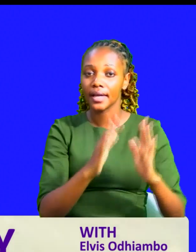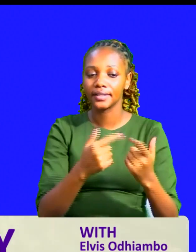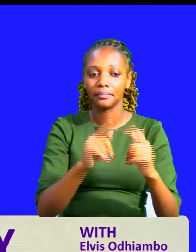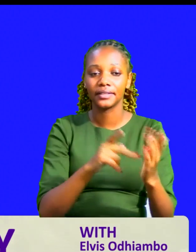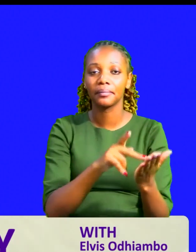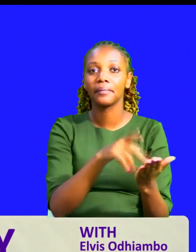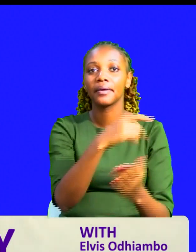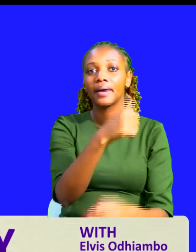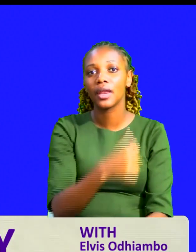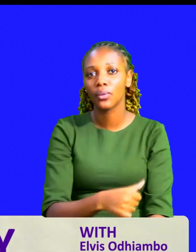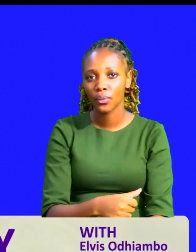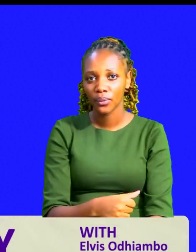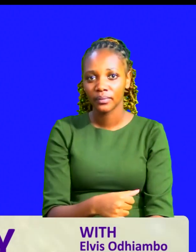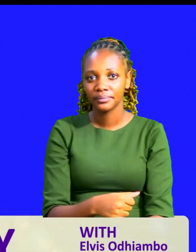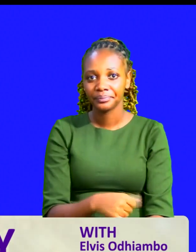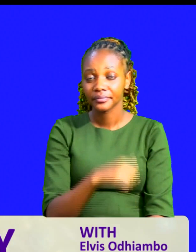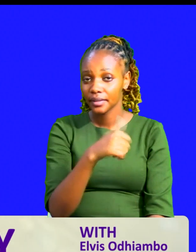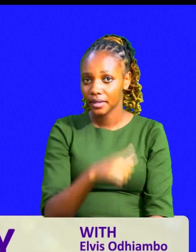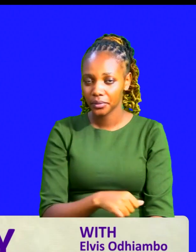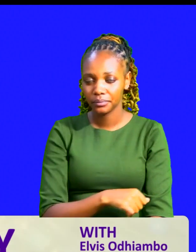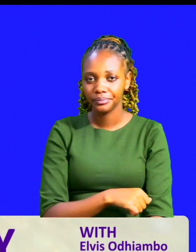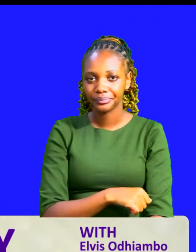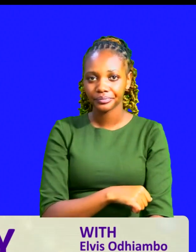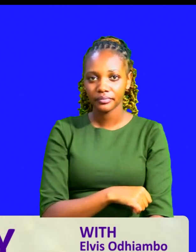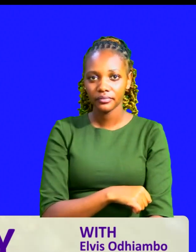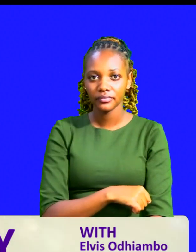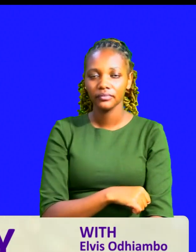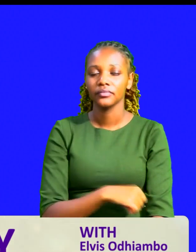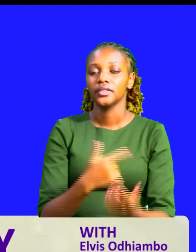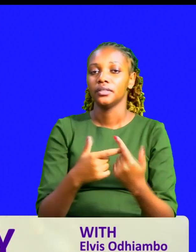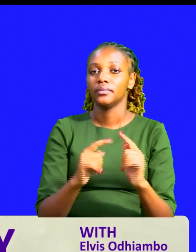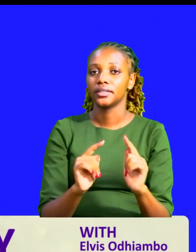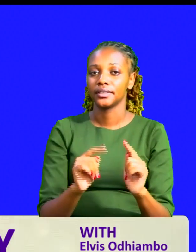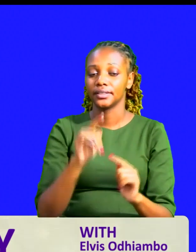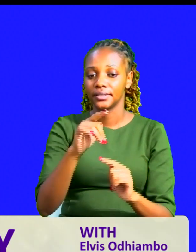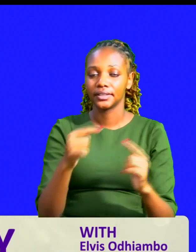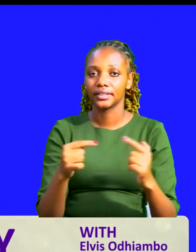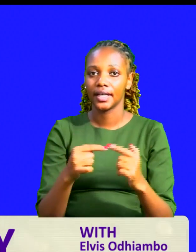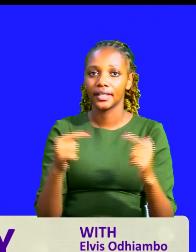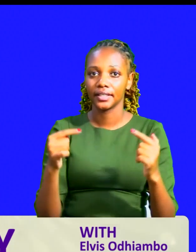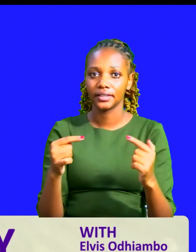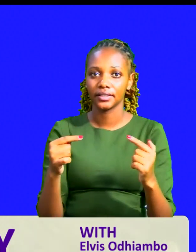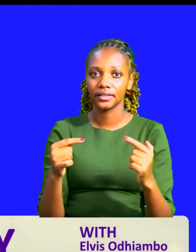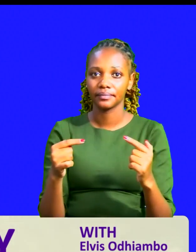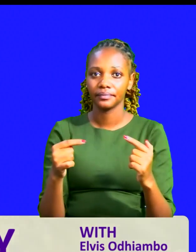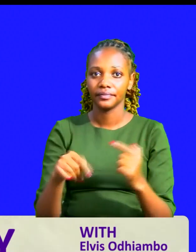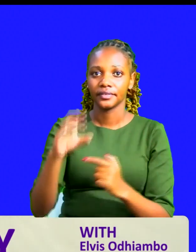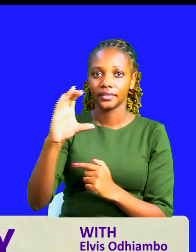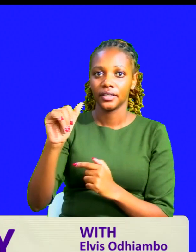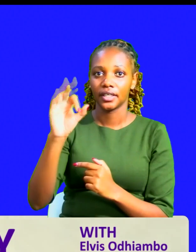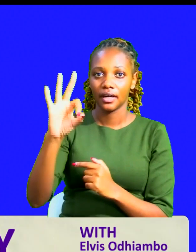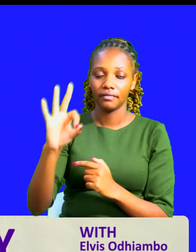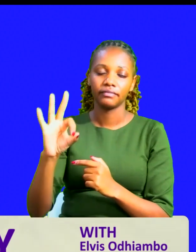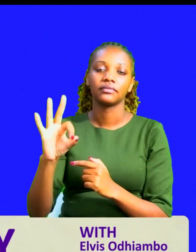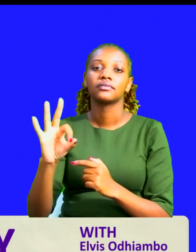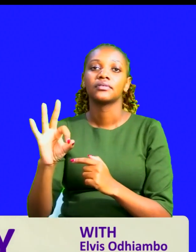really finished paying, their salaries and all that. But this is against CAF club licensing